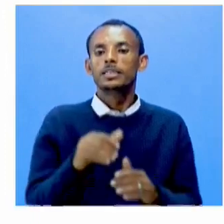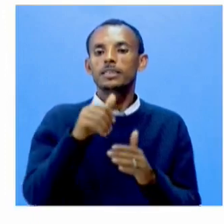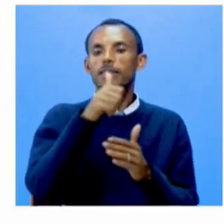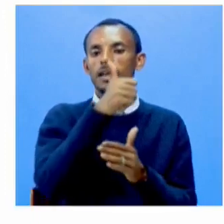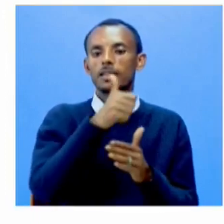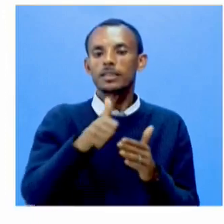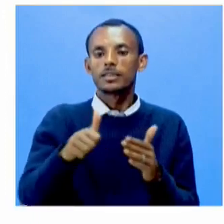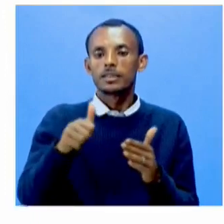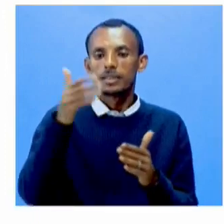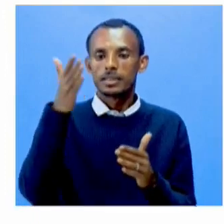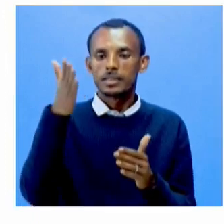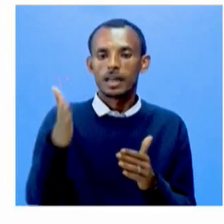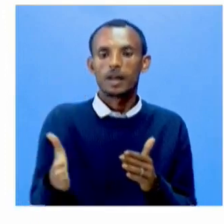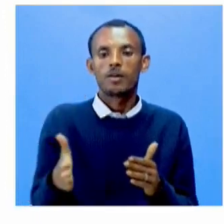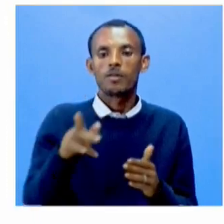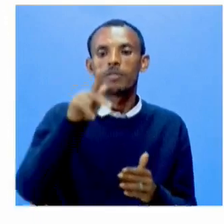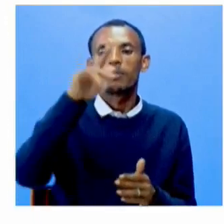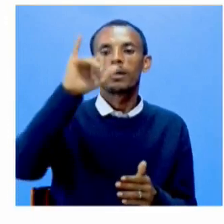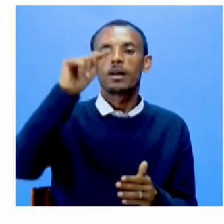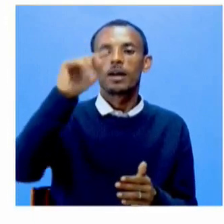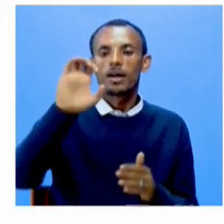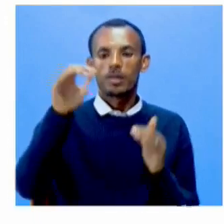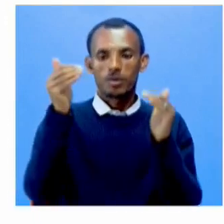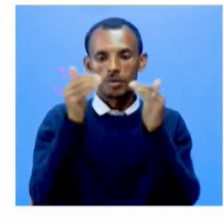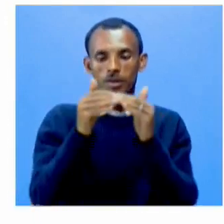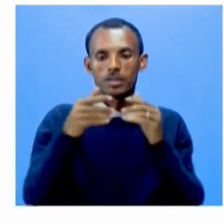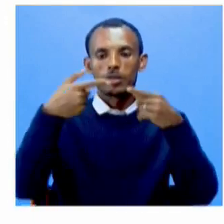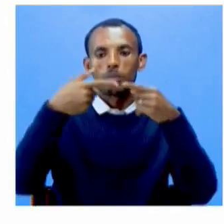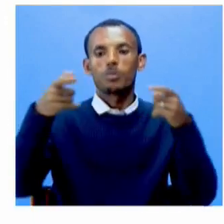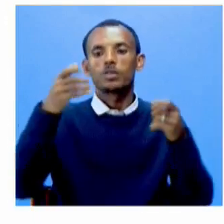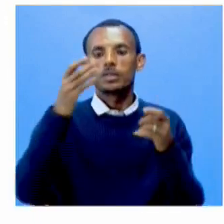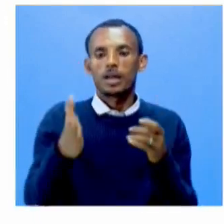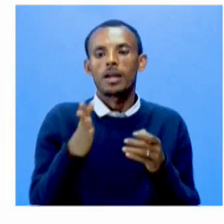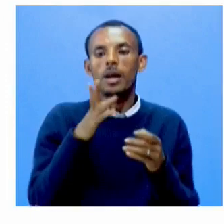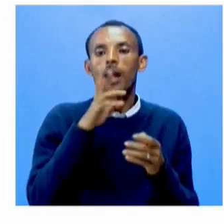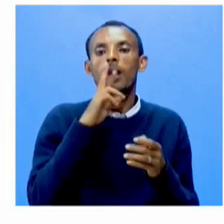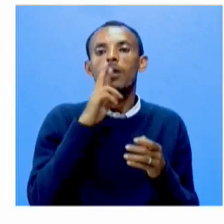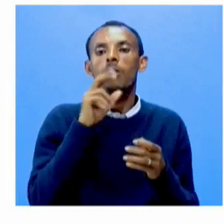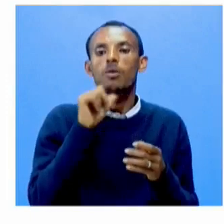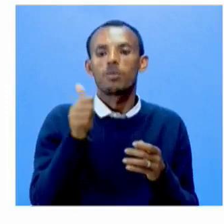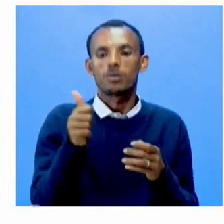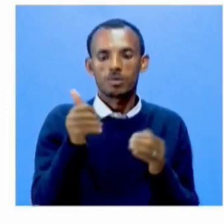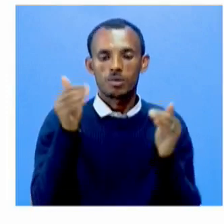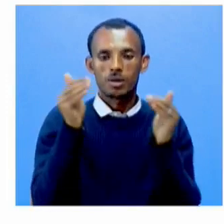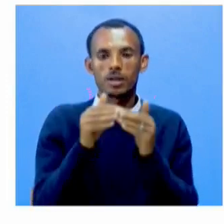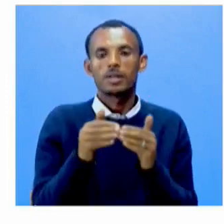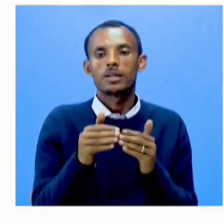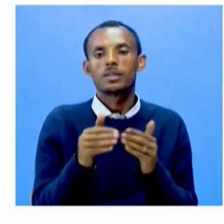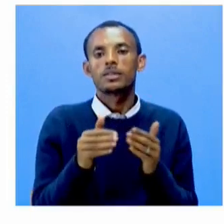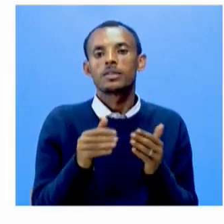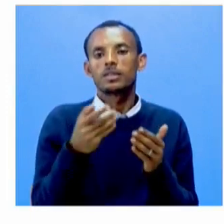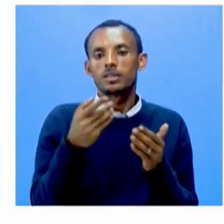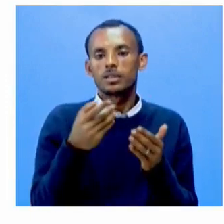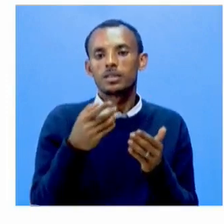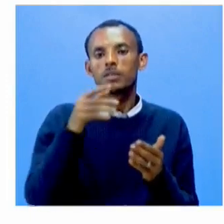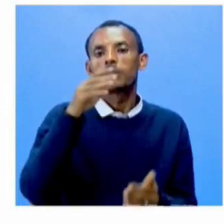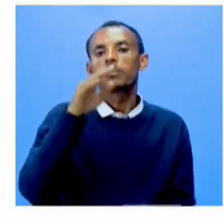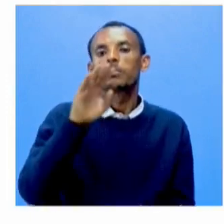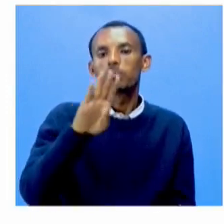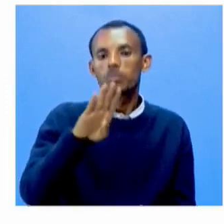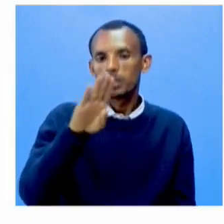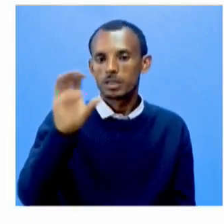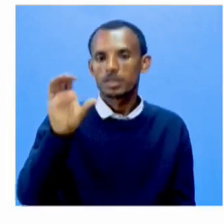of the kites are congruent, but the opposite sides are not congruent. These two are congruent. Again, these two are